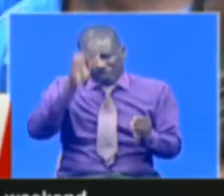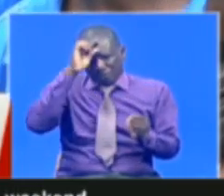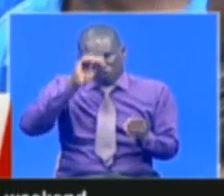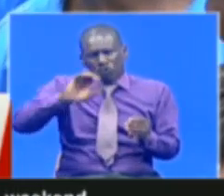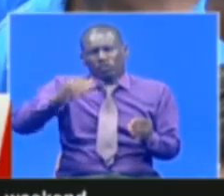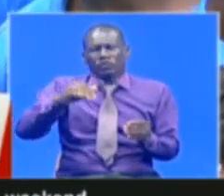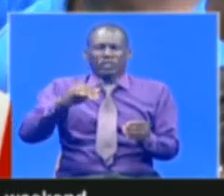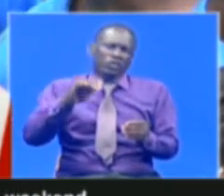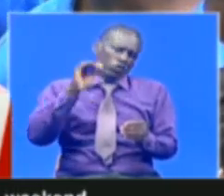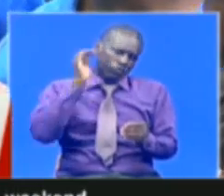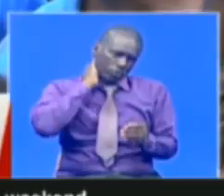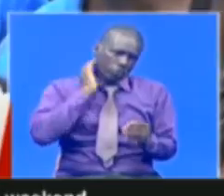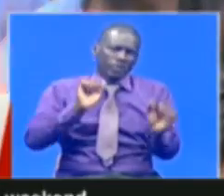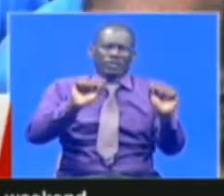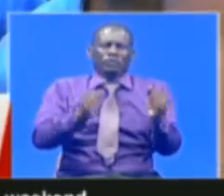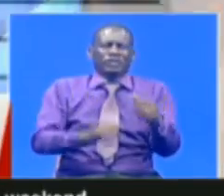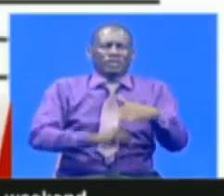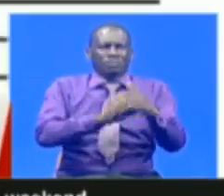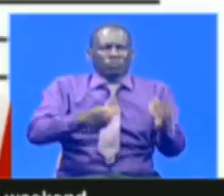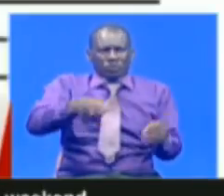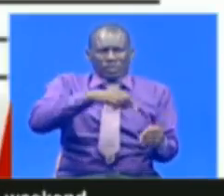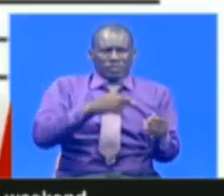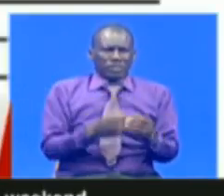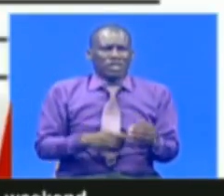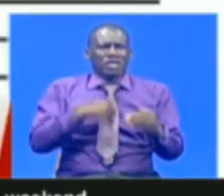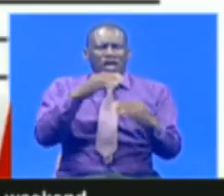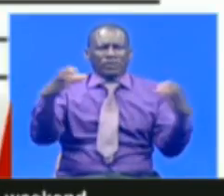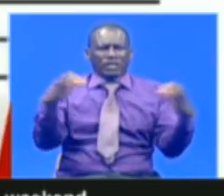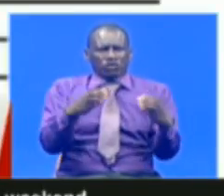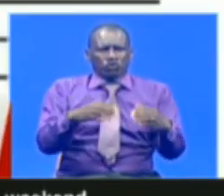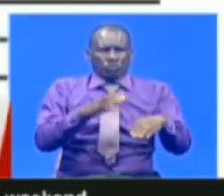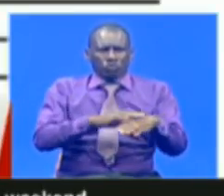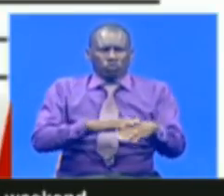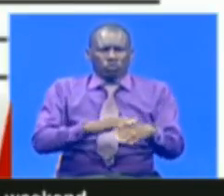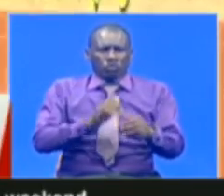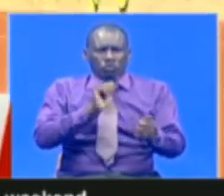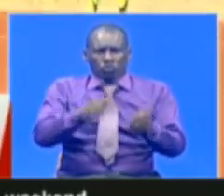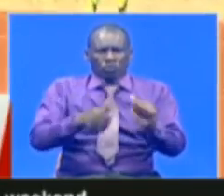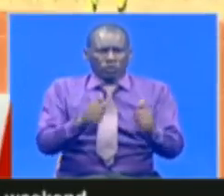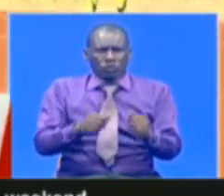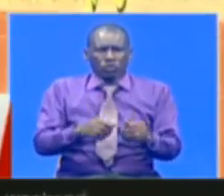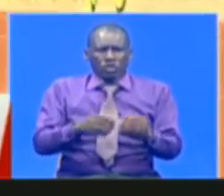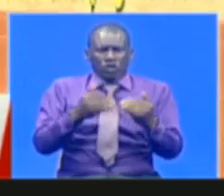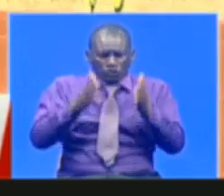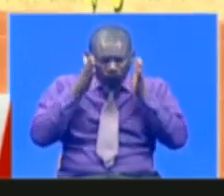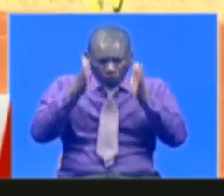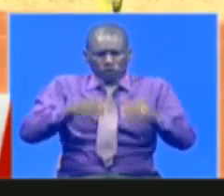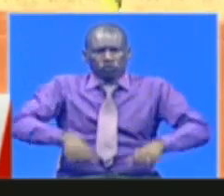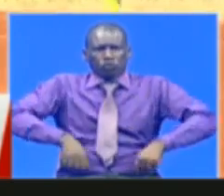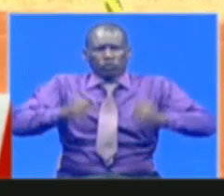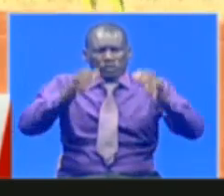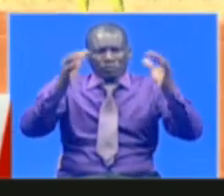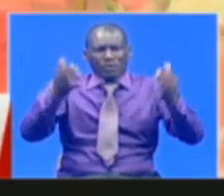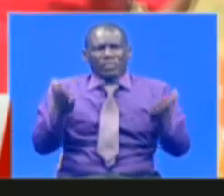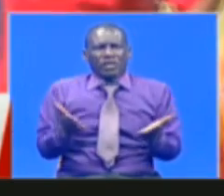to our rescue sooner than later. After the team's impressive run, Masharia's focus is now on bigger things,